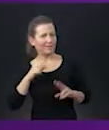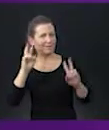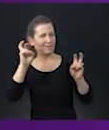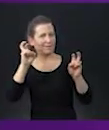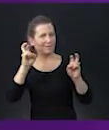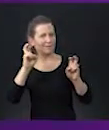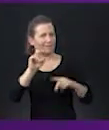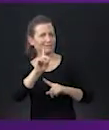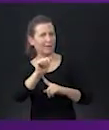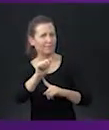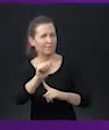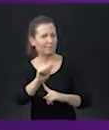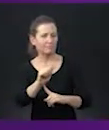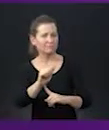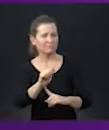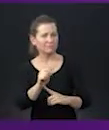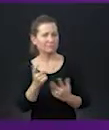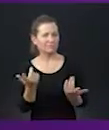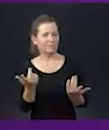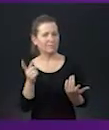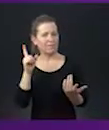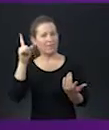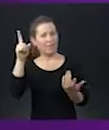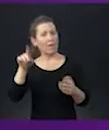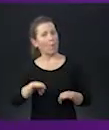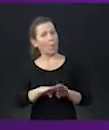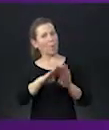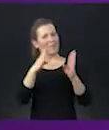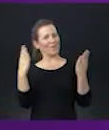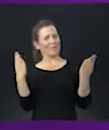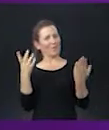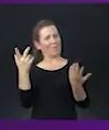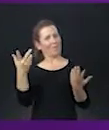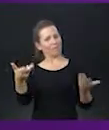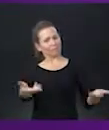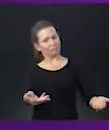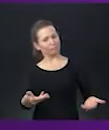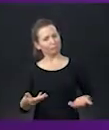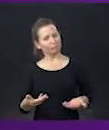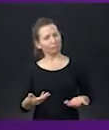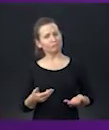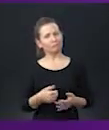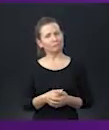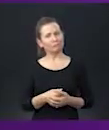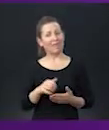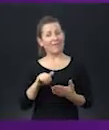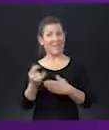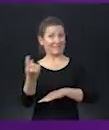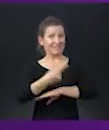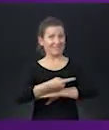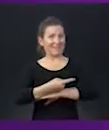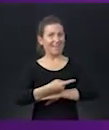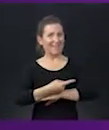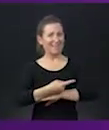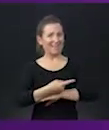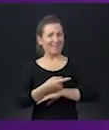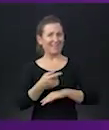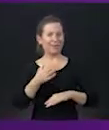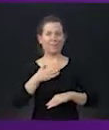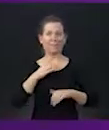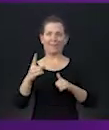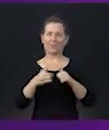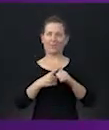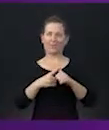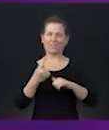as much with a disability as anything else, and they opened the doors, and